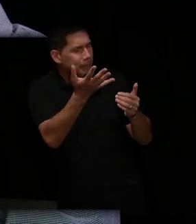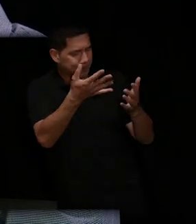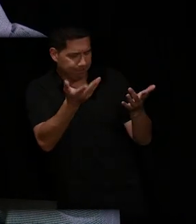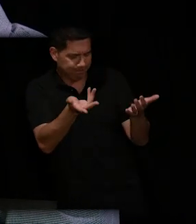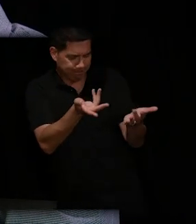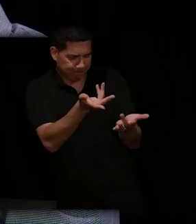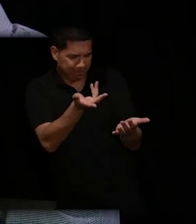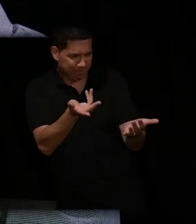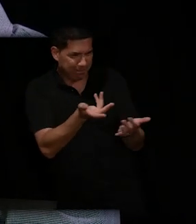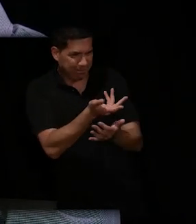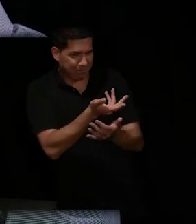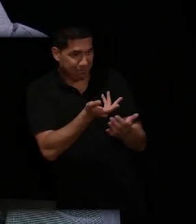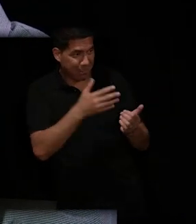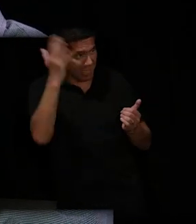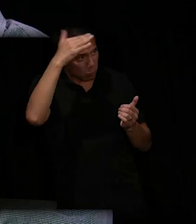unhinged person